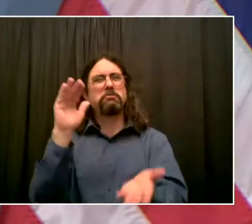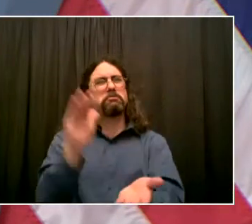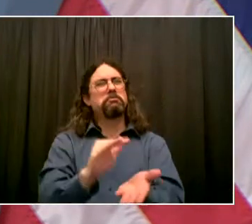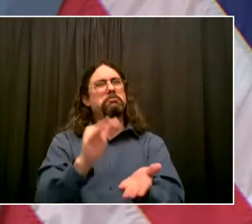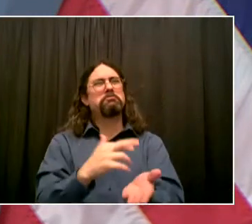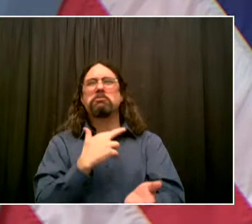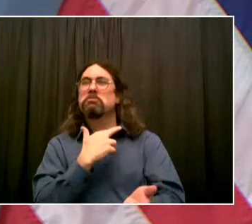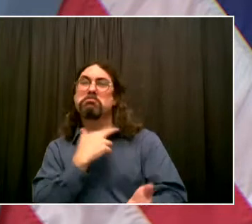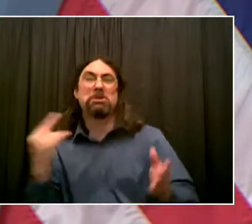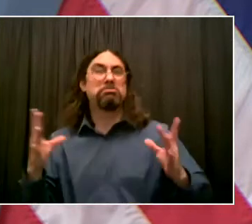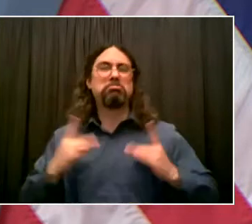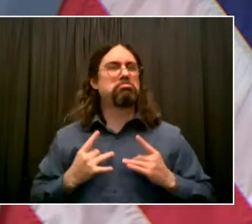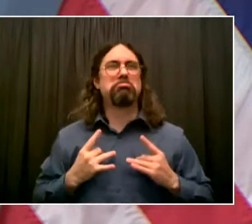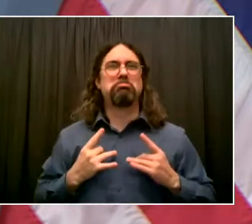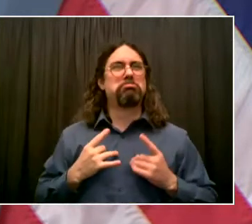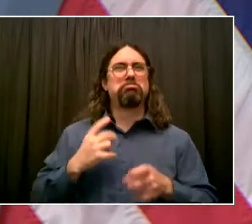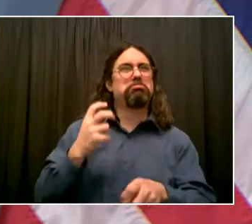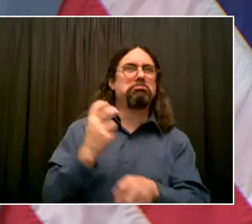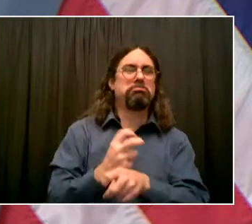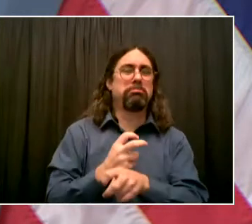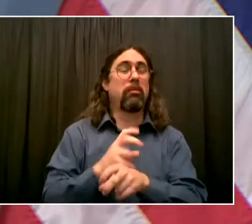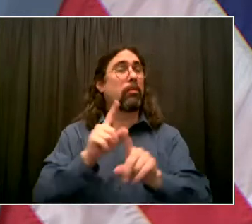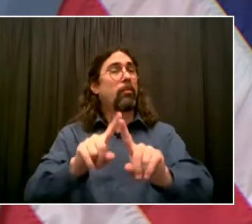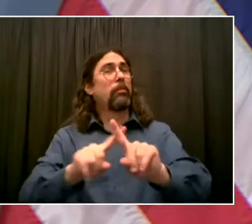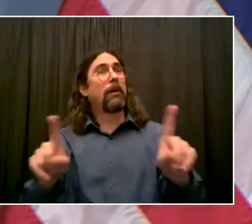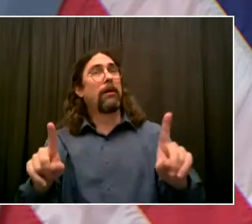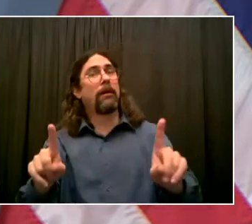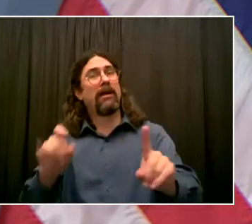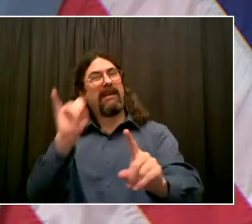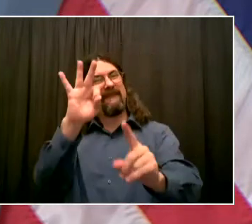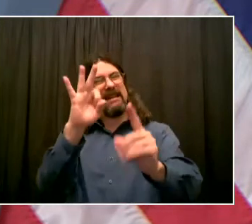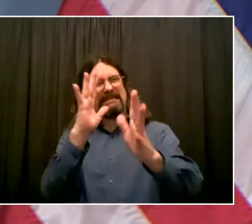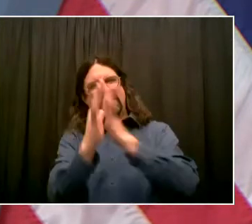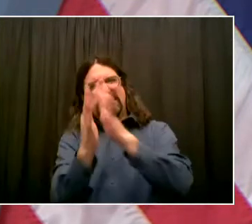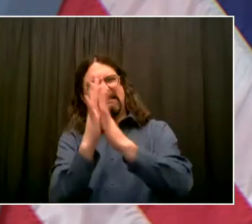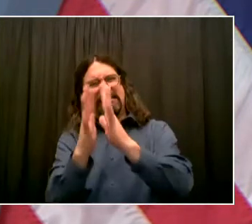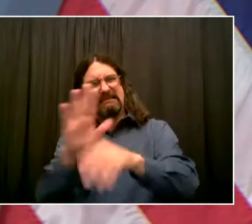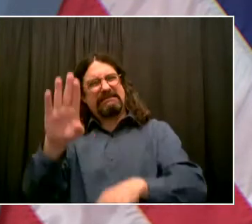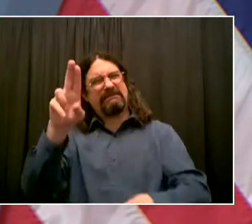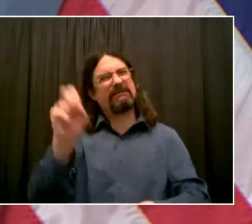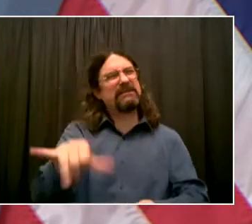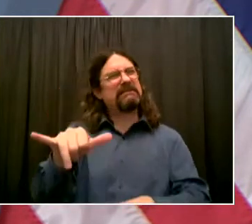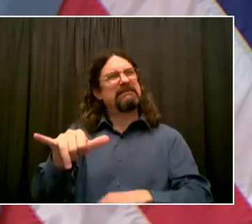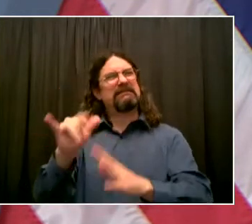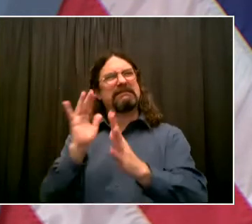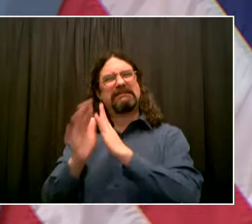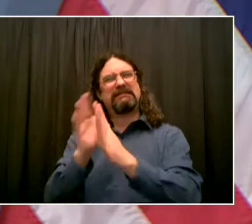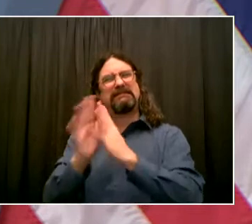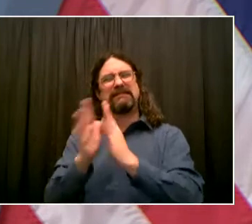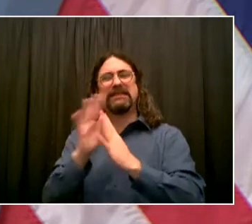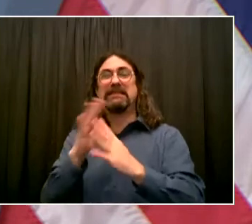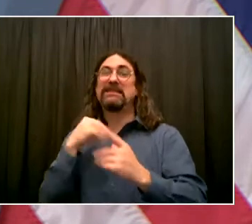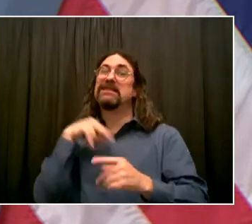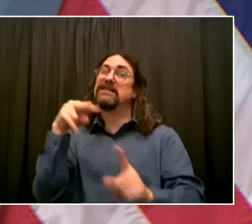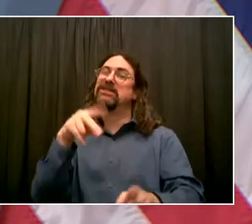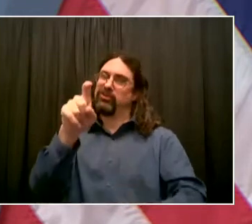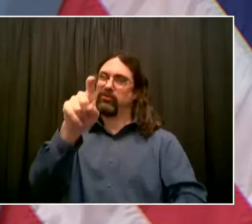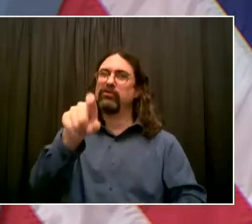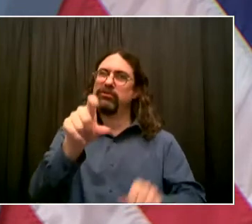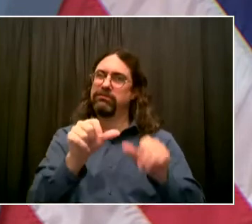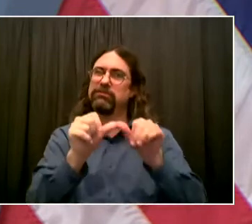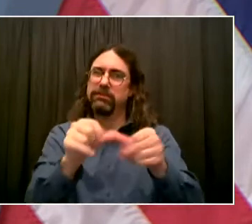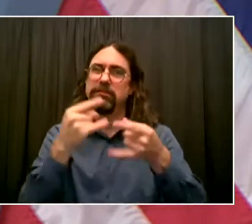distance, it remains reasonable and rational to keep your mask on in that situation. But the bottom line